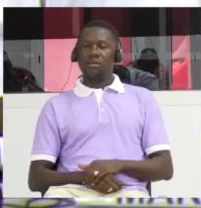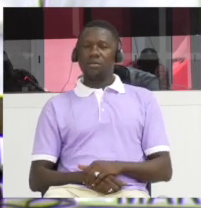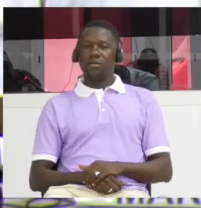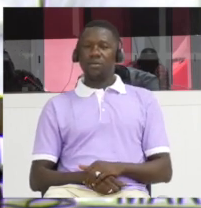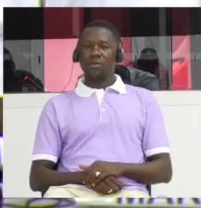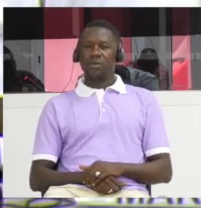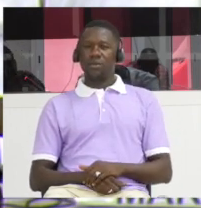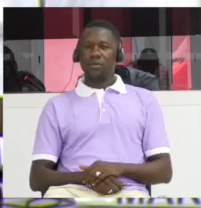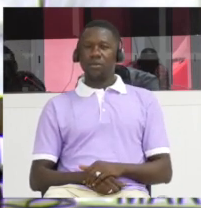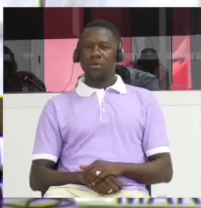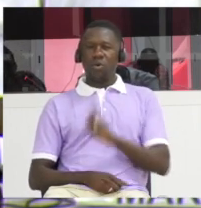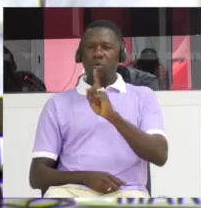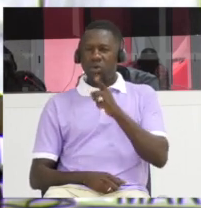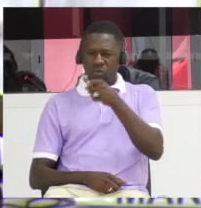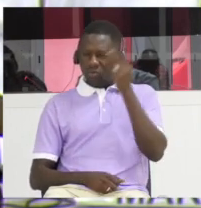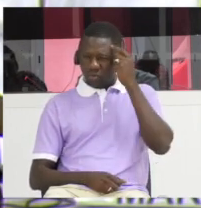that?